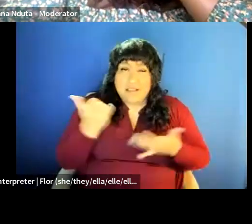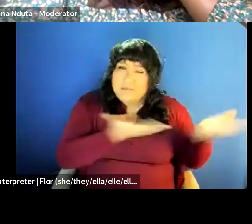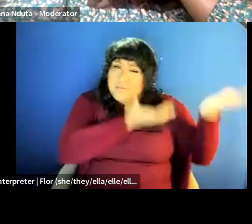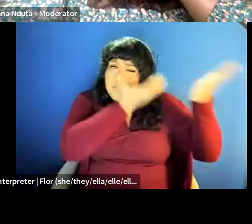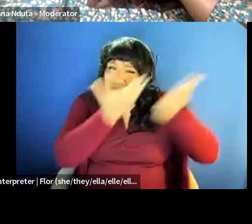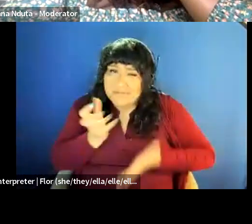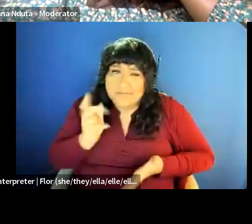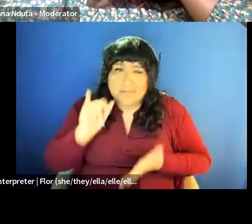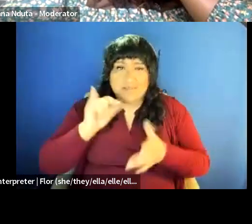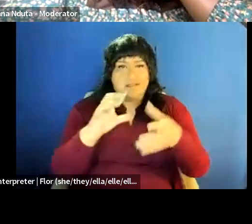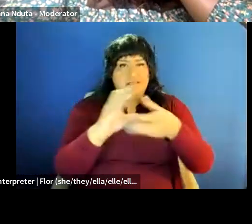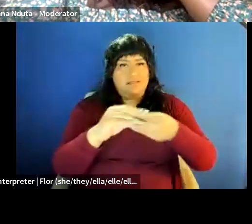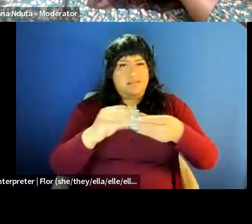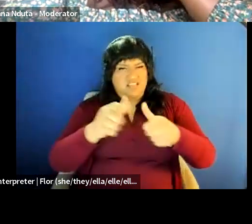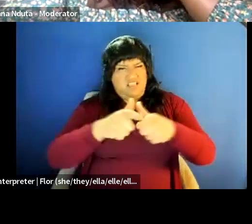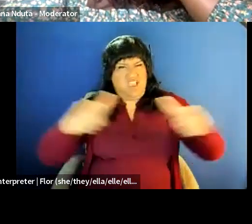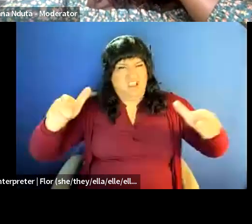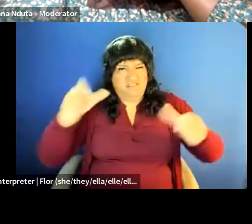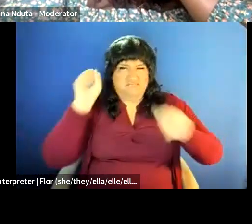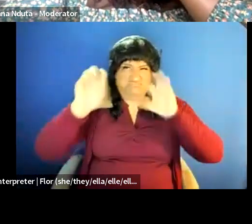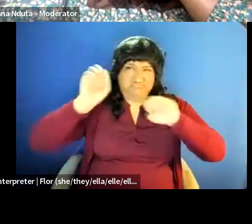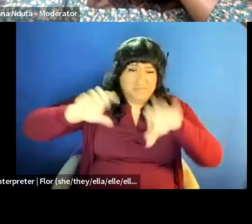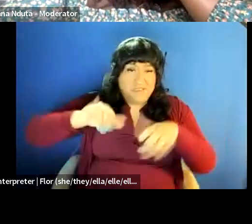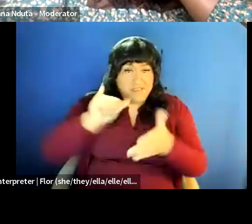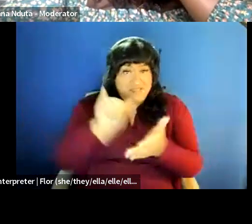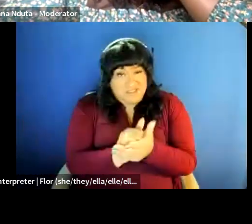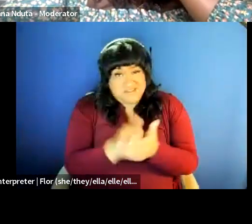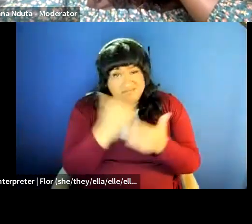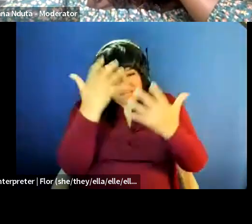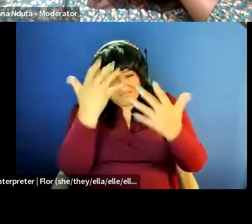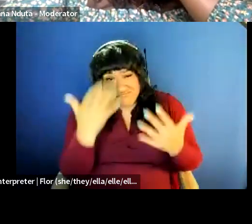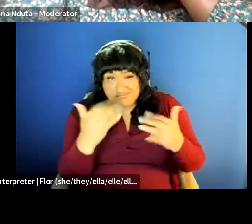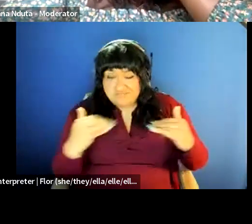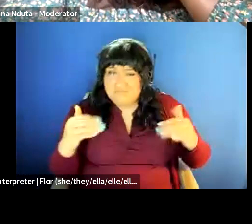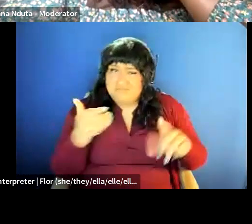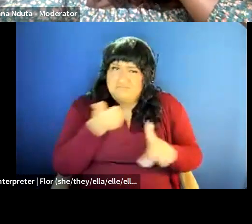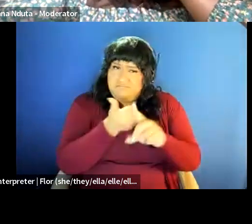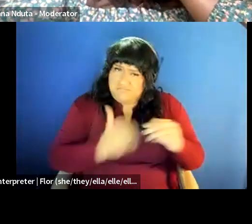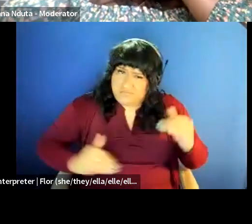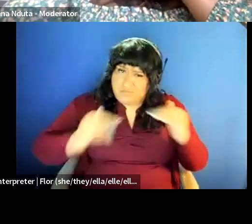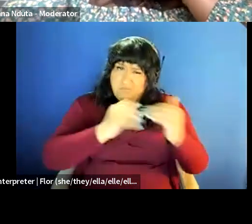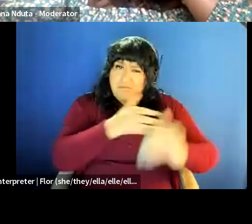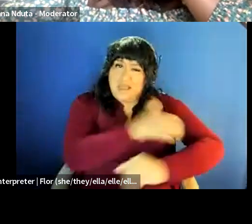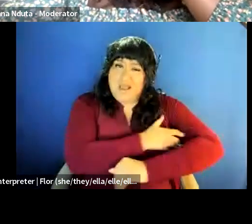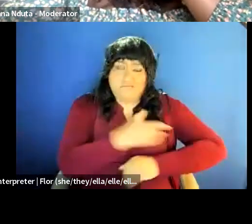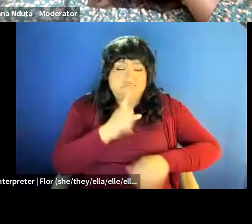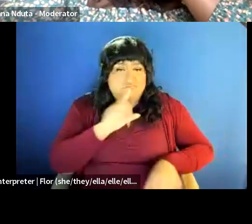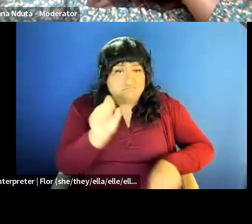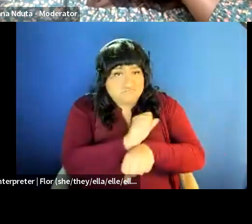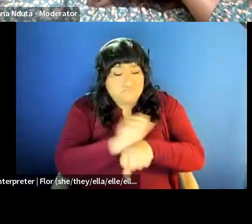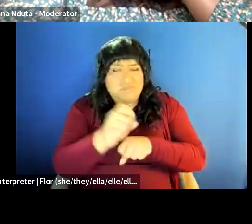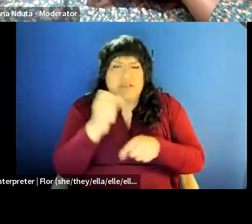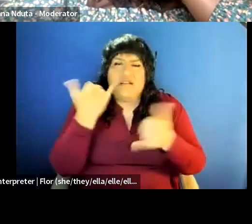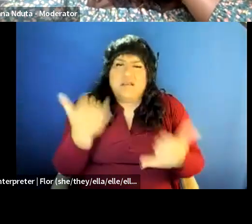language is power, sadly, but it is. And let's really talk about how we're gonna, I don't know, really